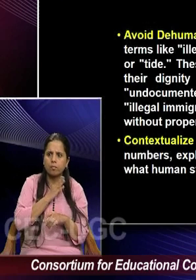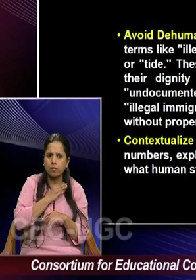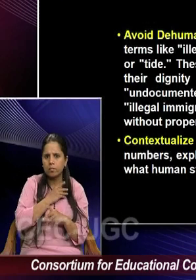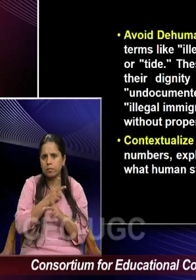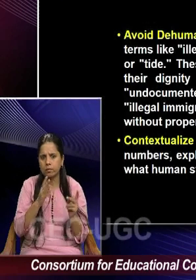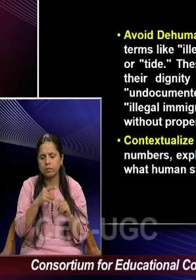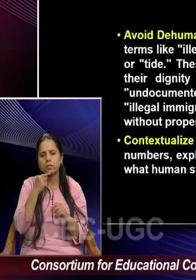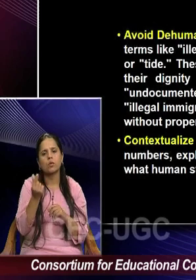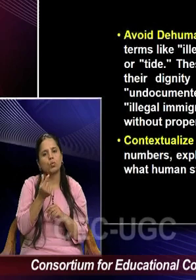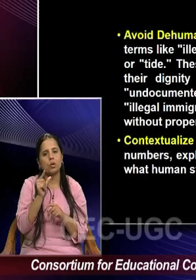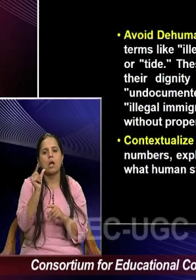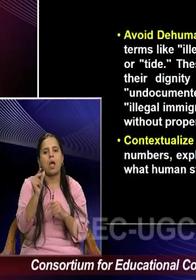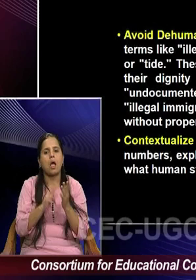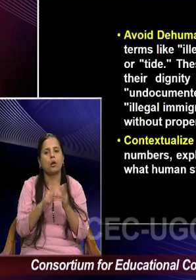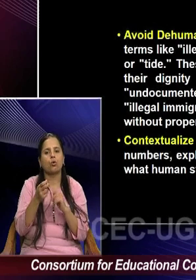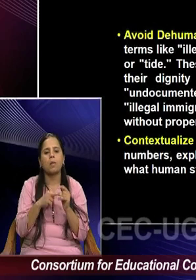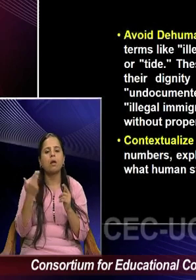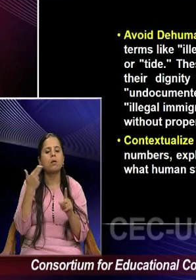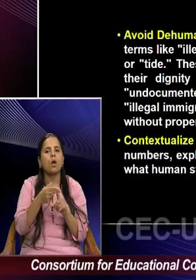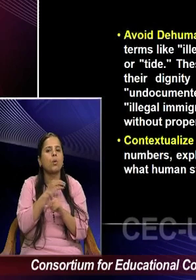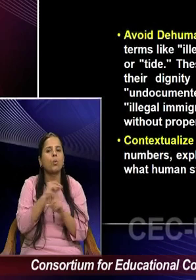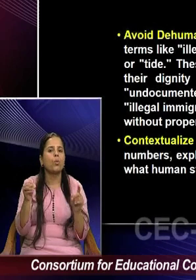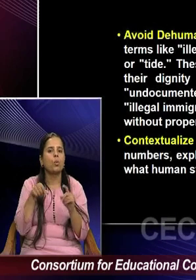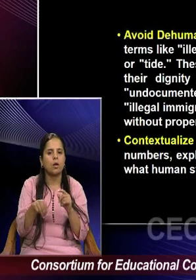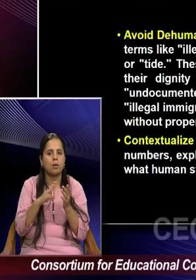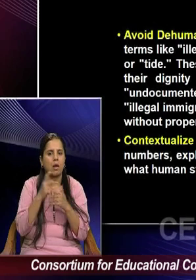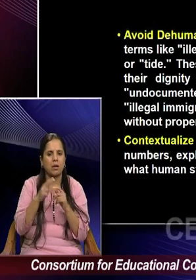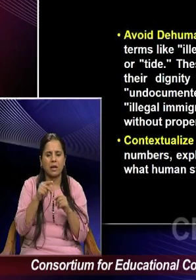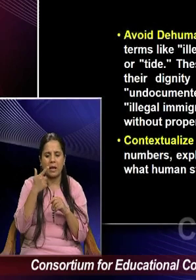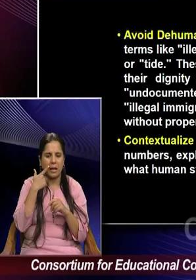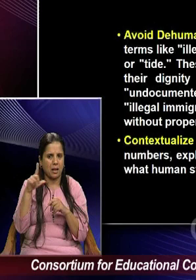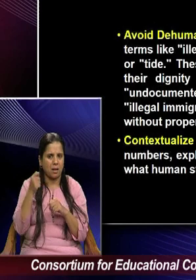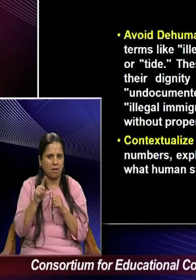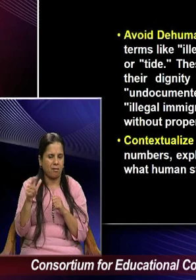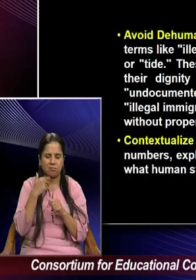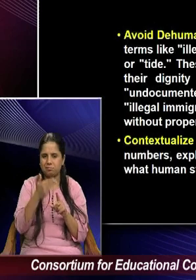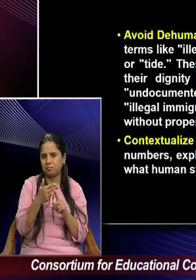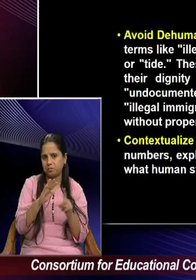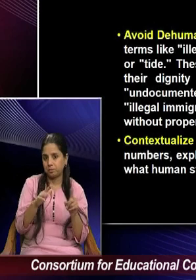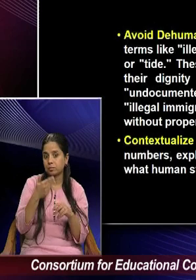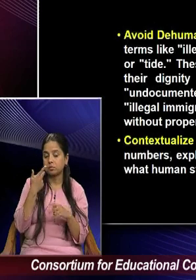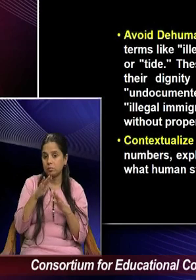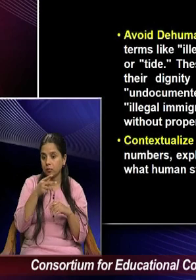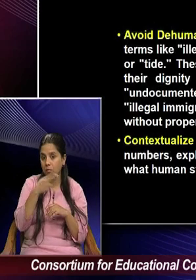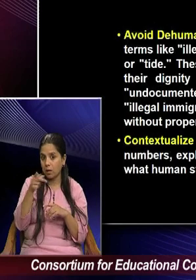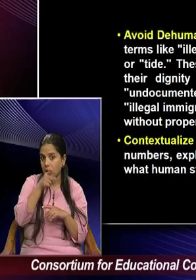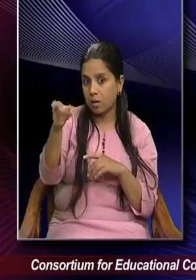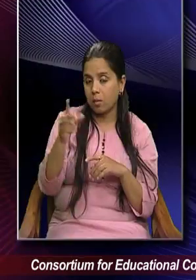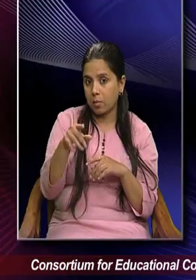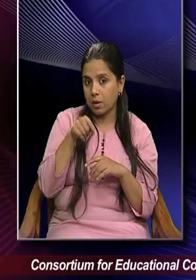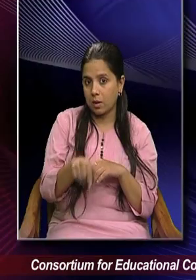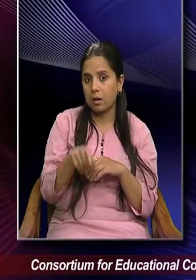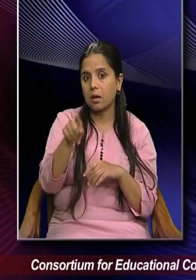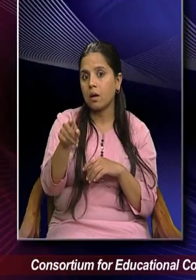Use undocumented migrant instead of illegal immigrant when referring to those without